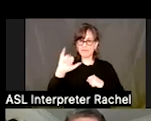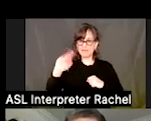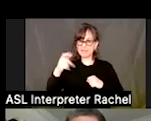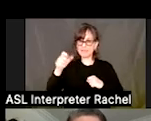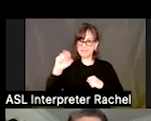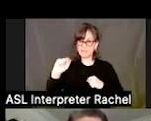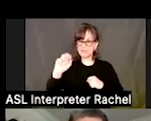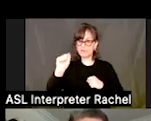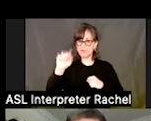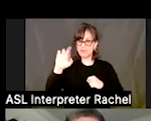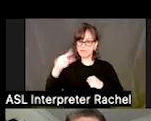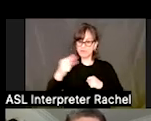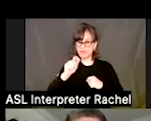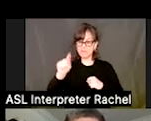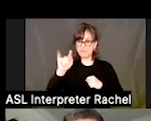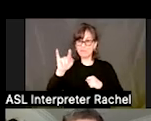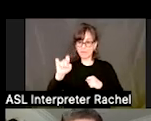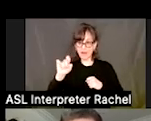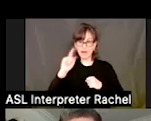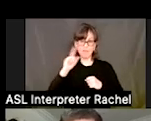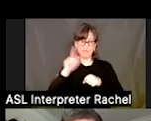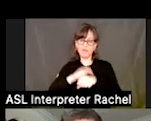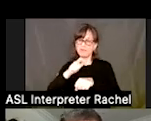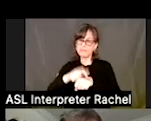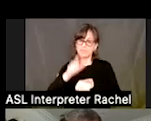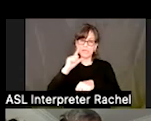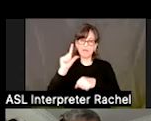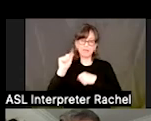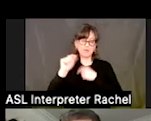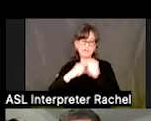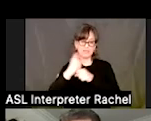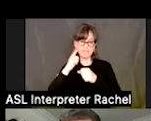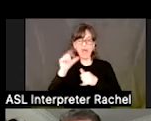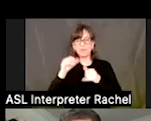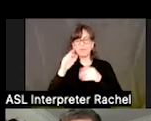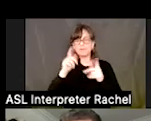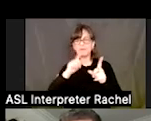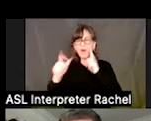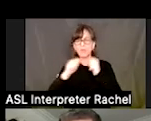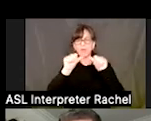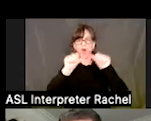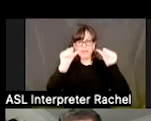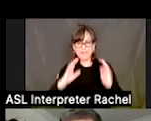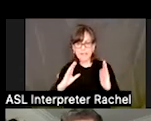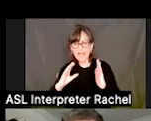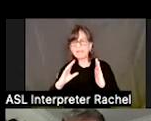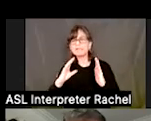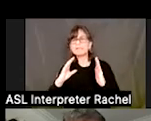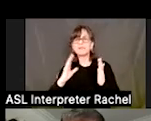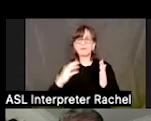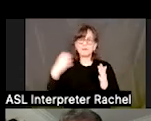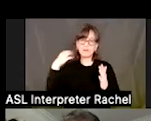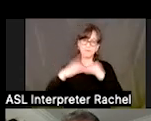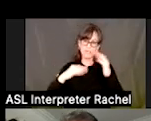the Central Coast during the earthquake. So I used to call on architects, engineers, contractors, building officials. So